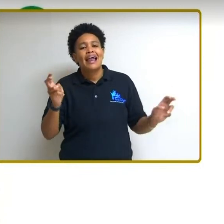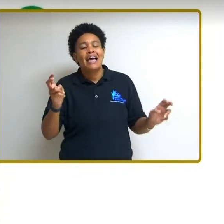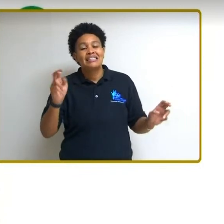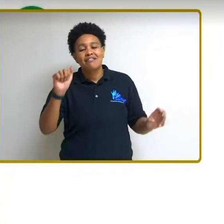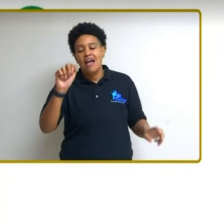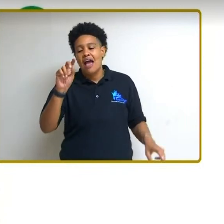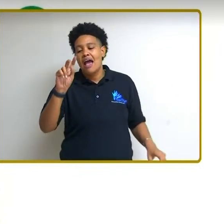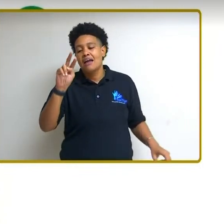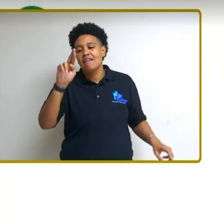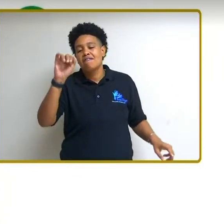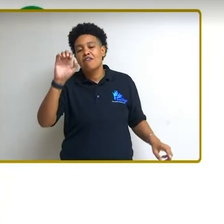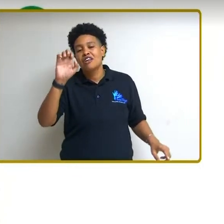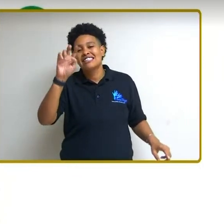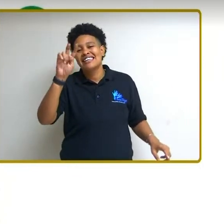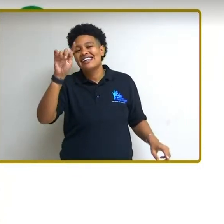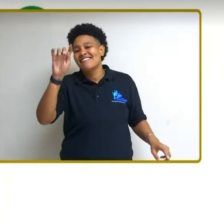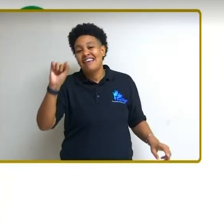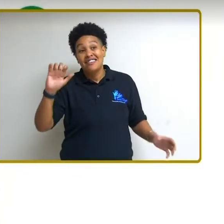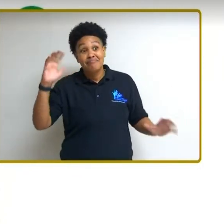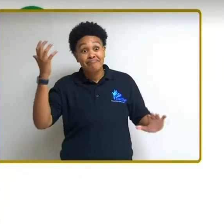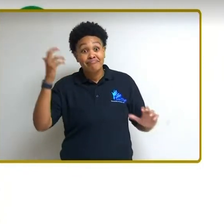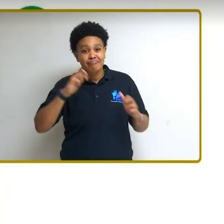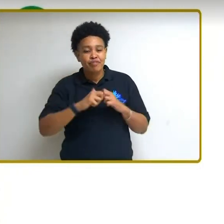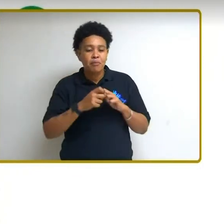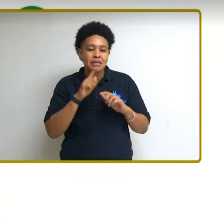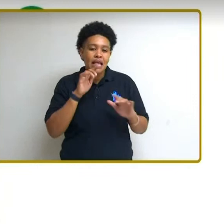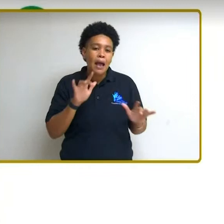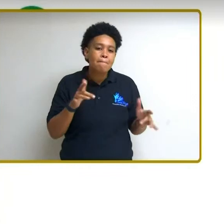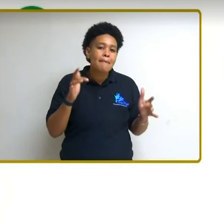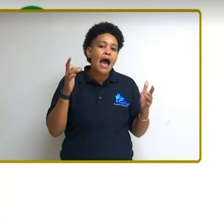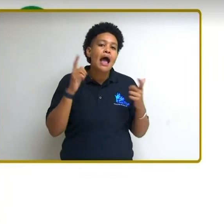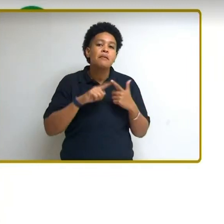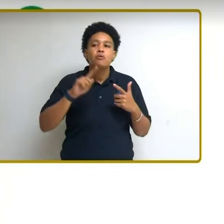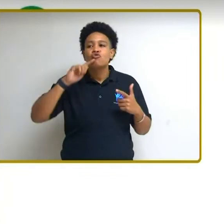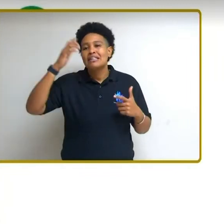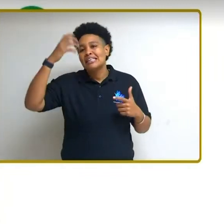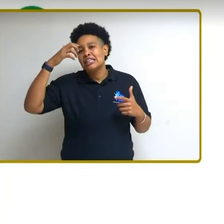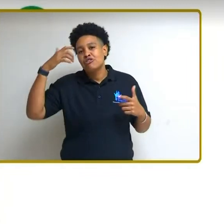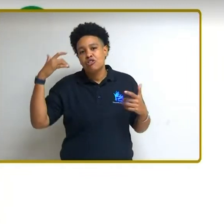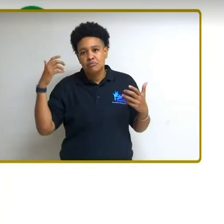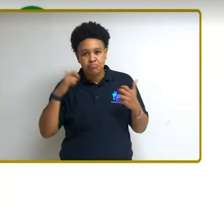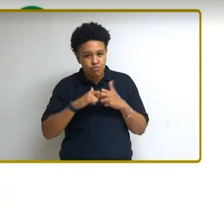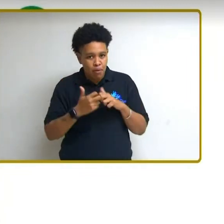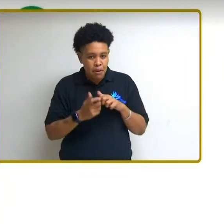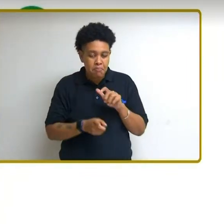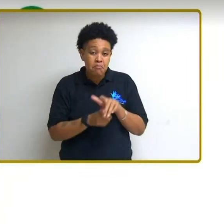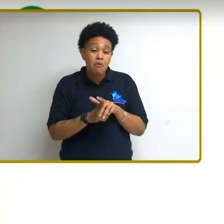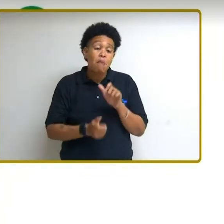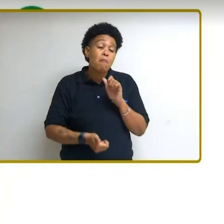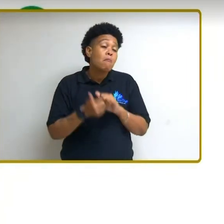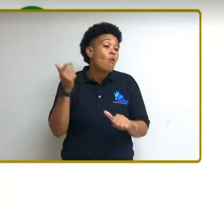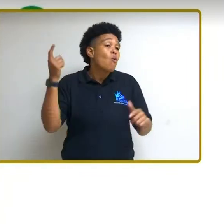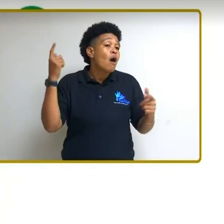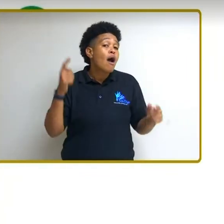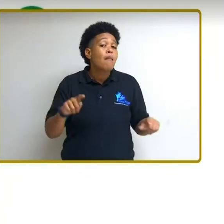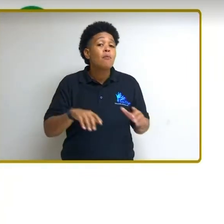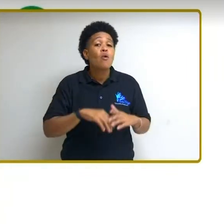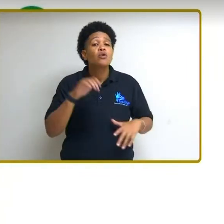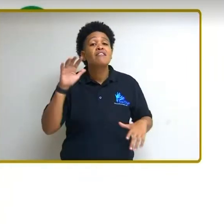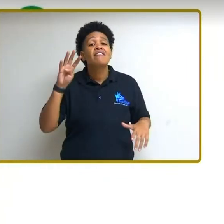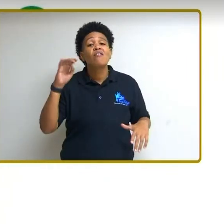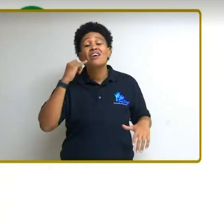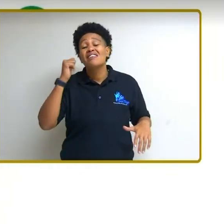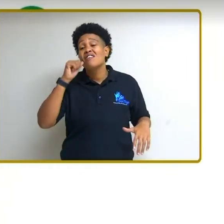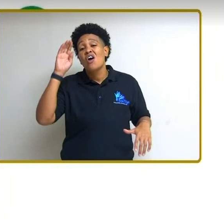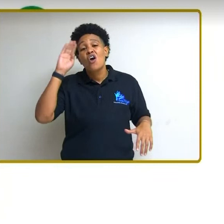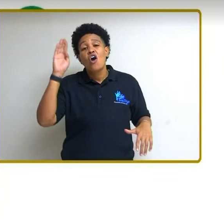categorize our adverse events as mild and serious events. Most of the ones we have received, if not